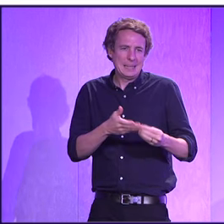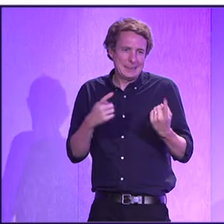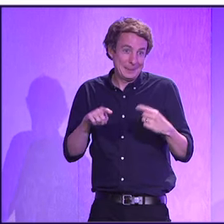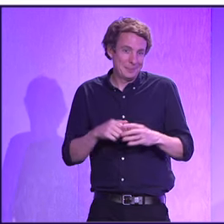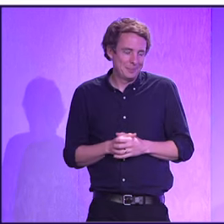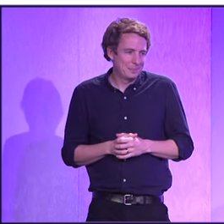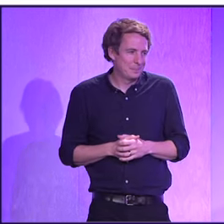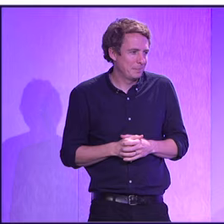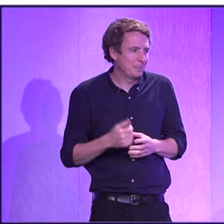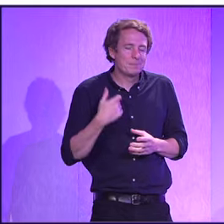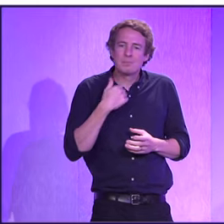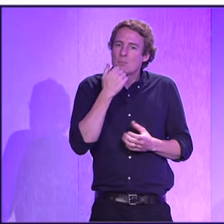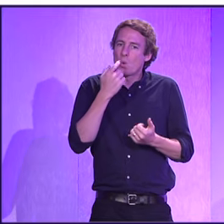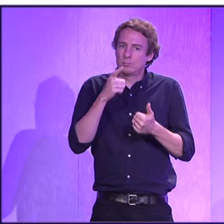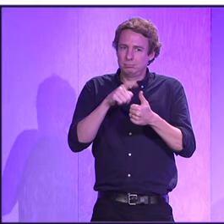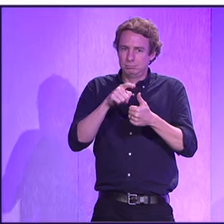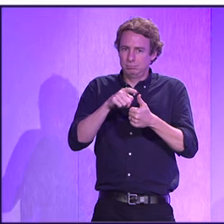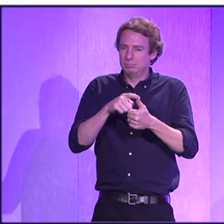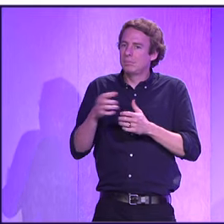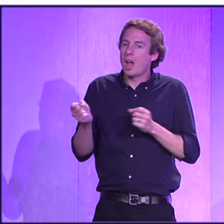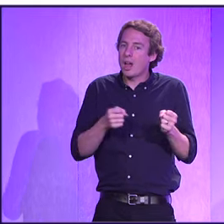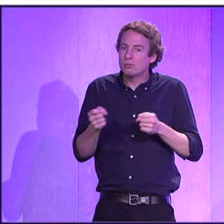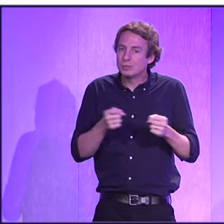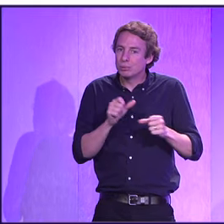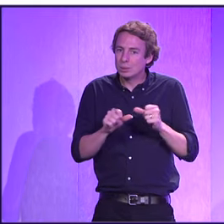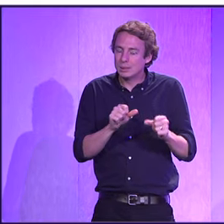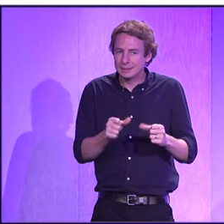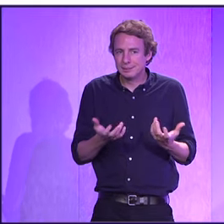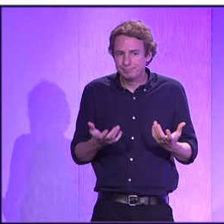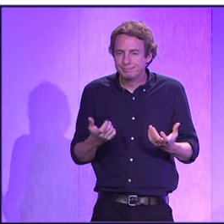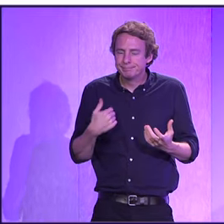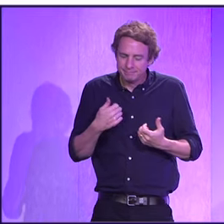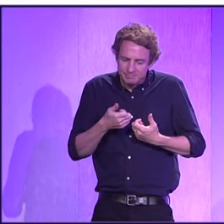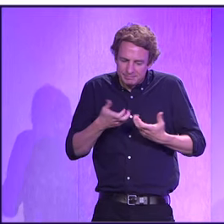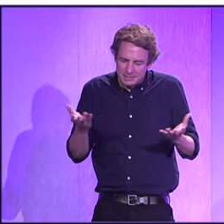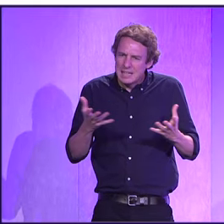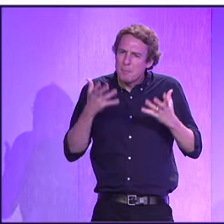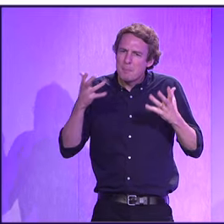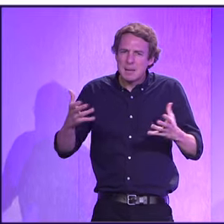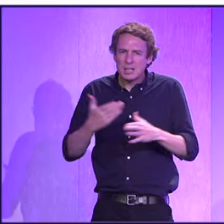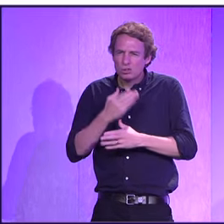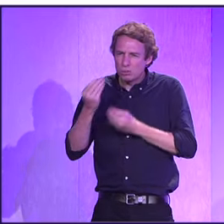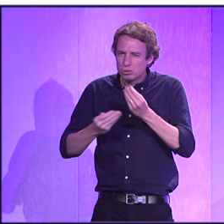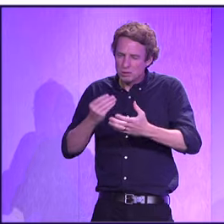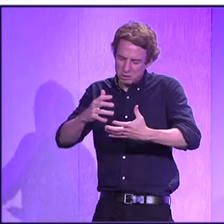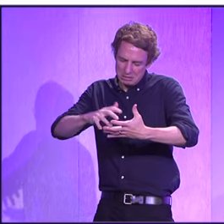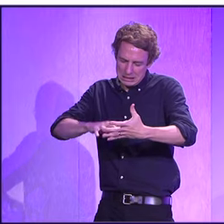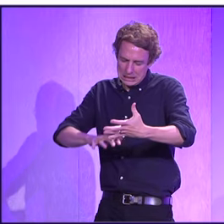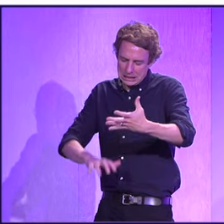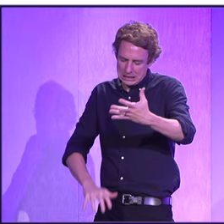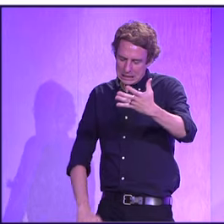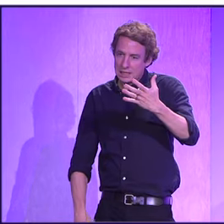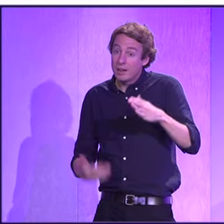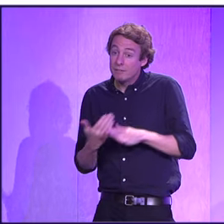leader. First of all, tip number 1, it all starts at the hiring process. Give them a big, big job description with as